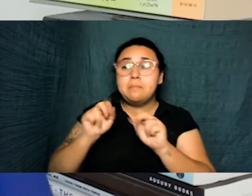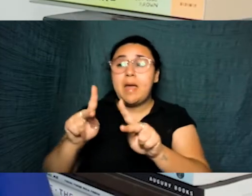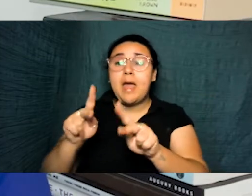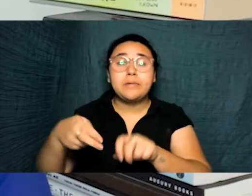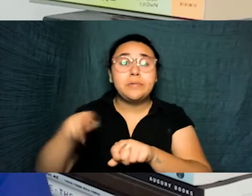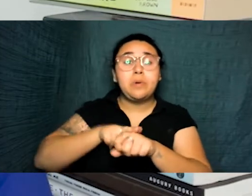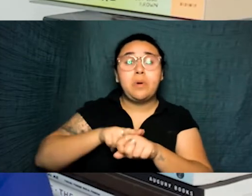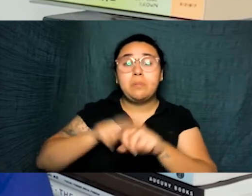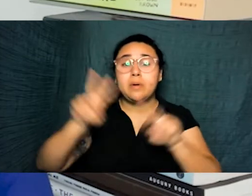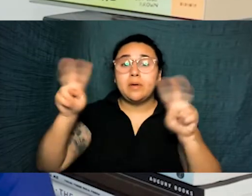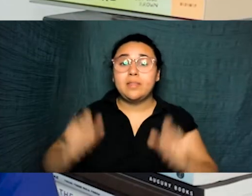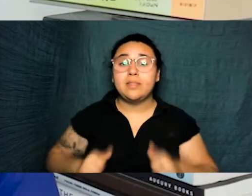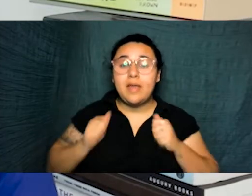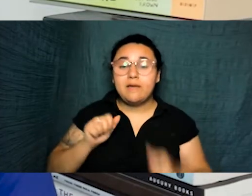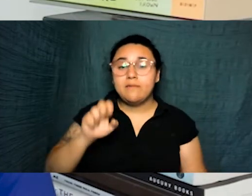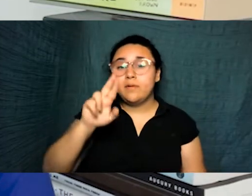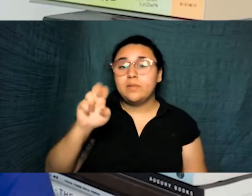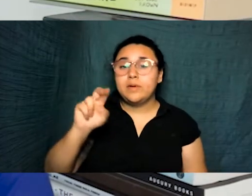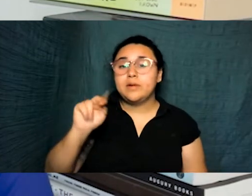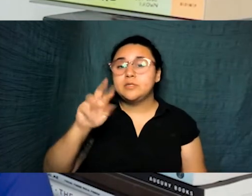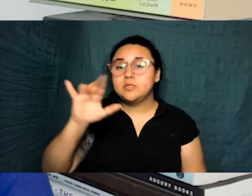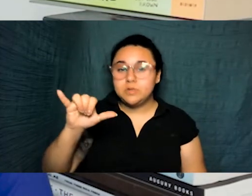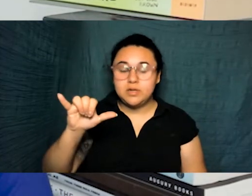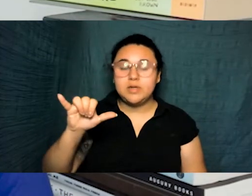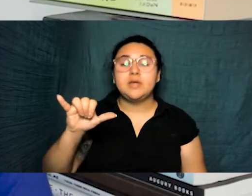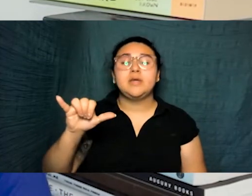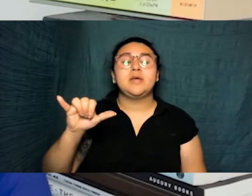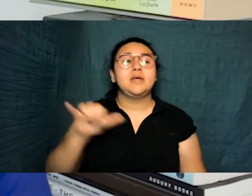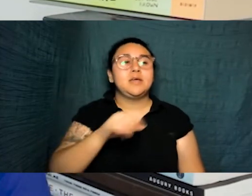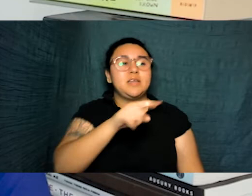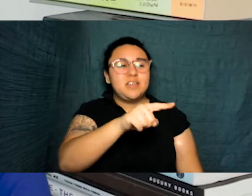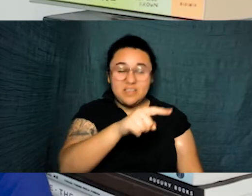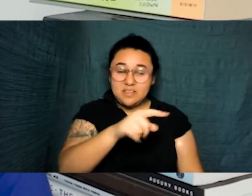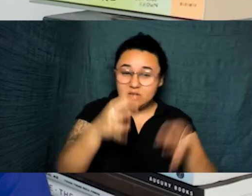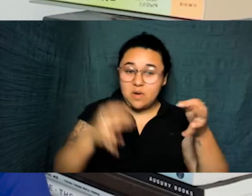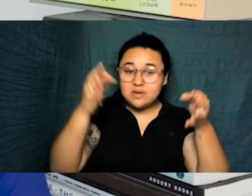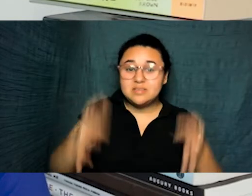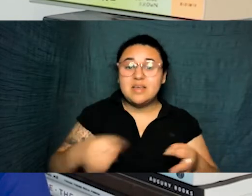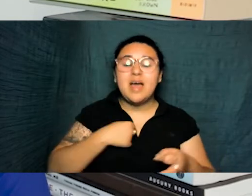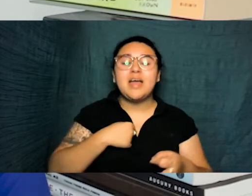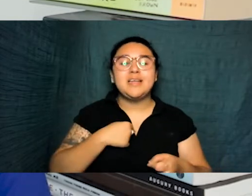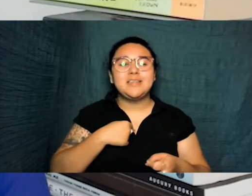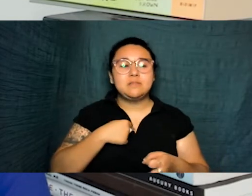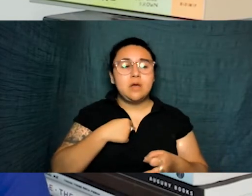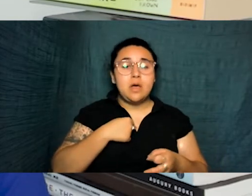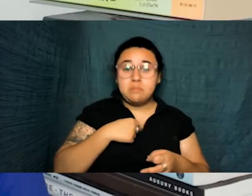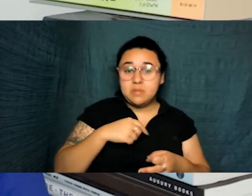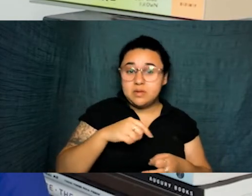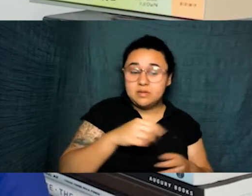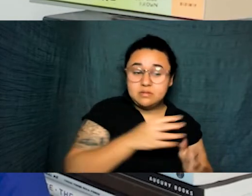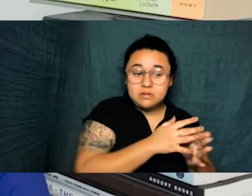The Libra scale got pulled out, and the courts decided that half my sentence hadn't been enough. In my